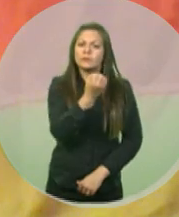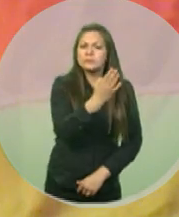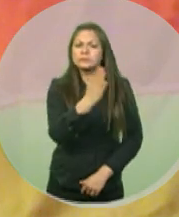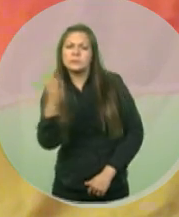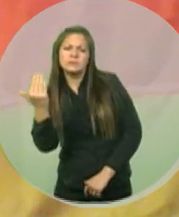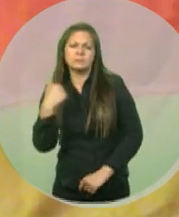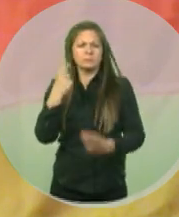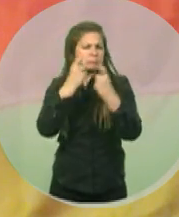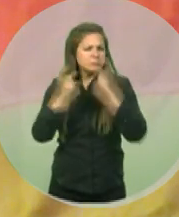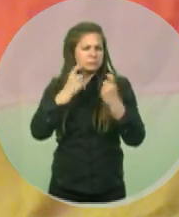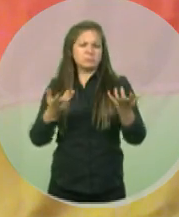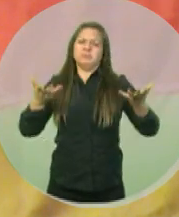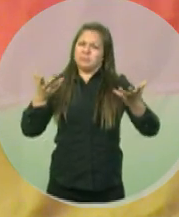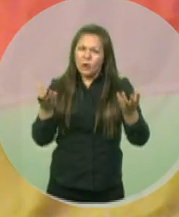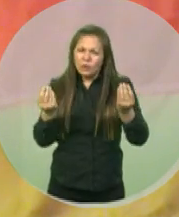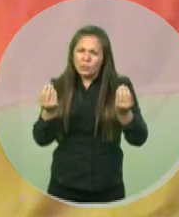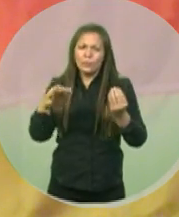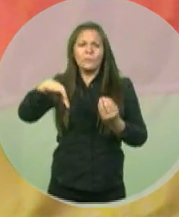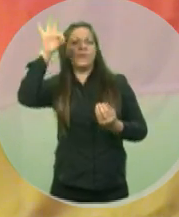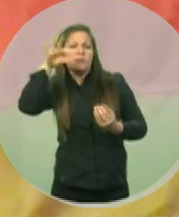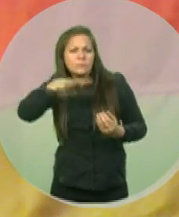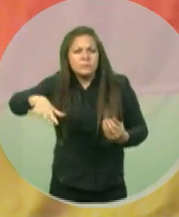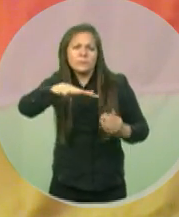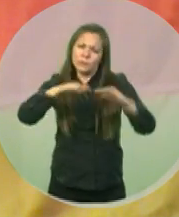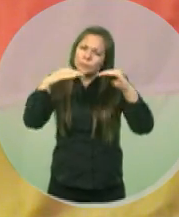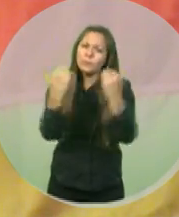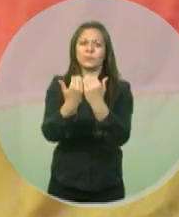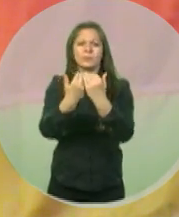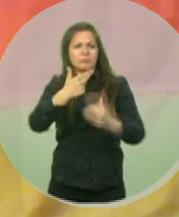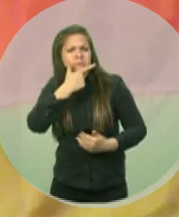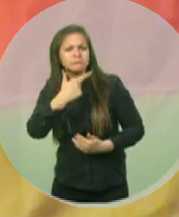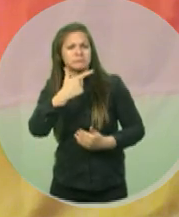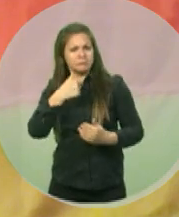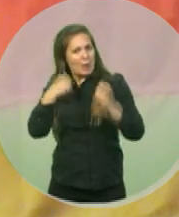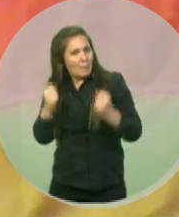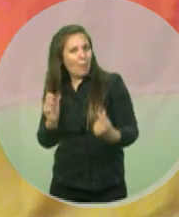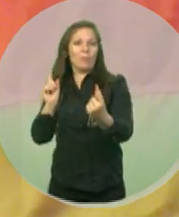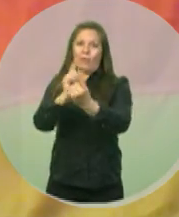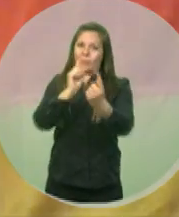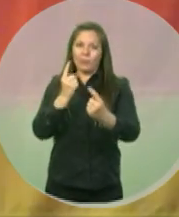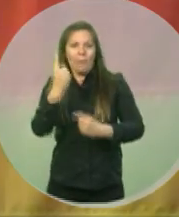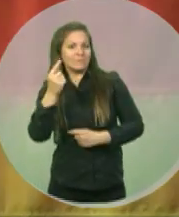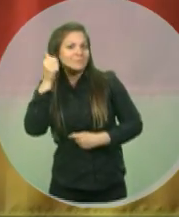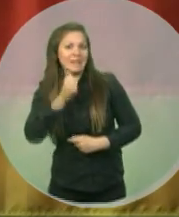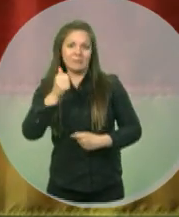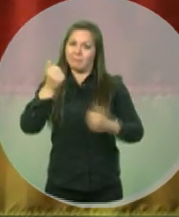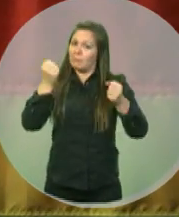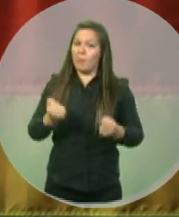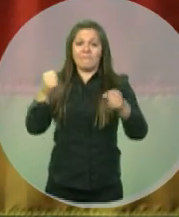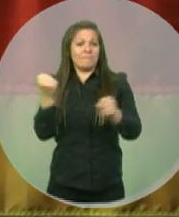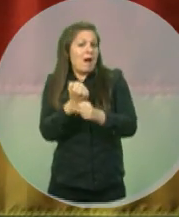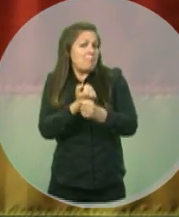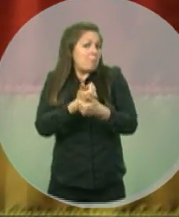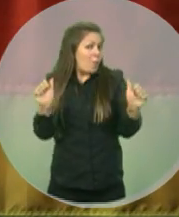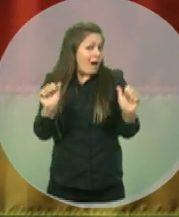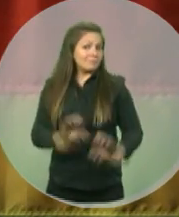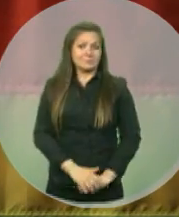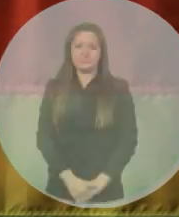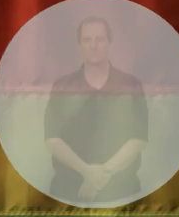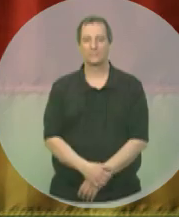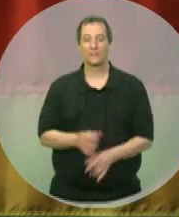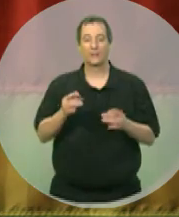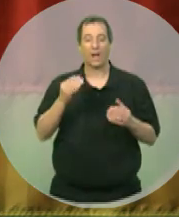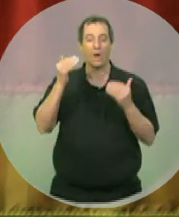about 14 or 15 and wondering where all the lesbians were and if I could meet one and where I would go. I guess when I